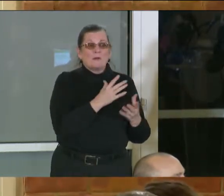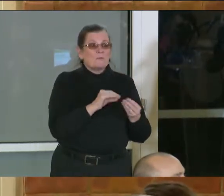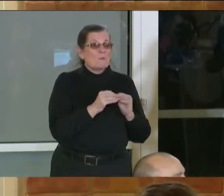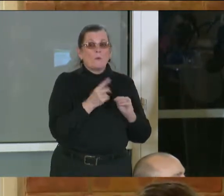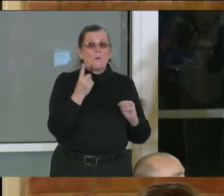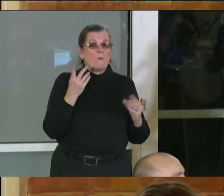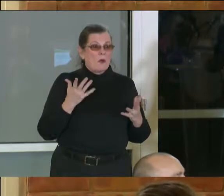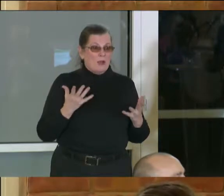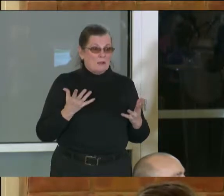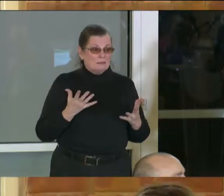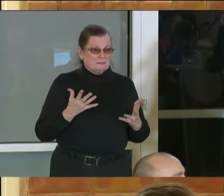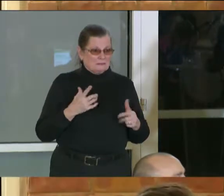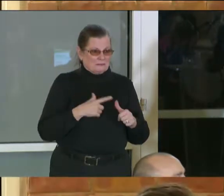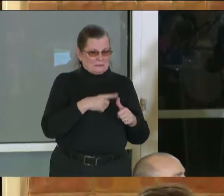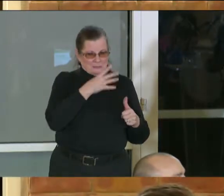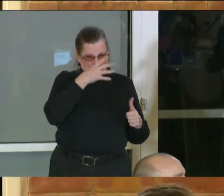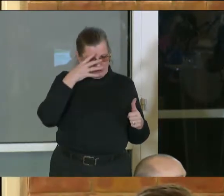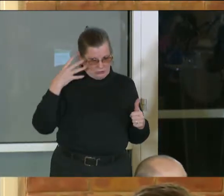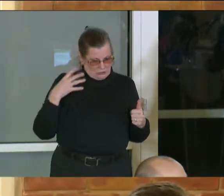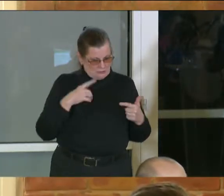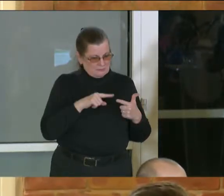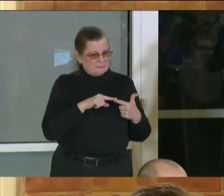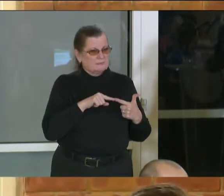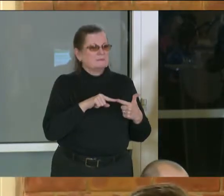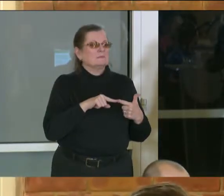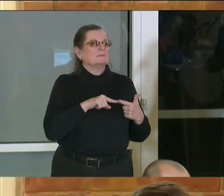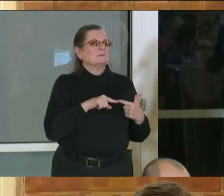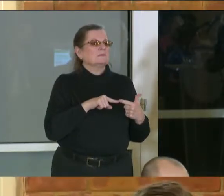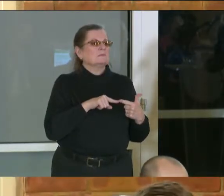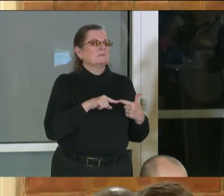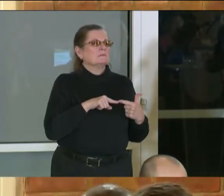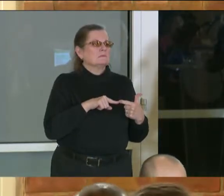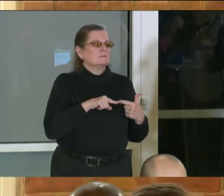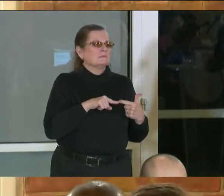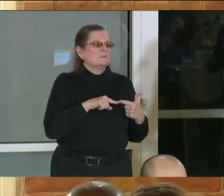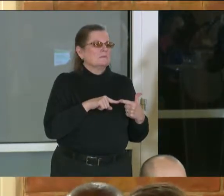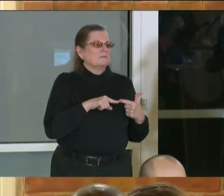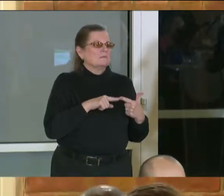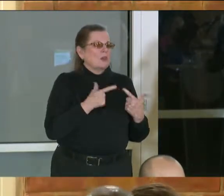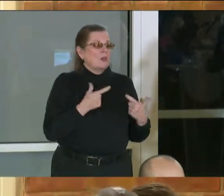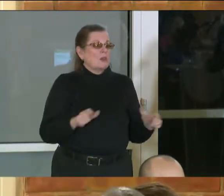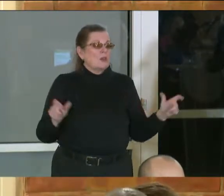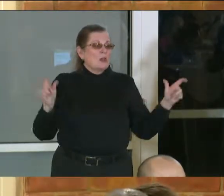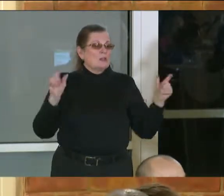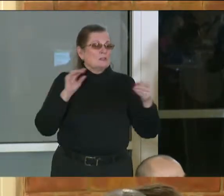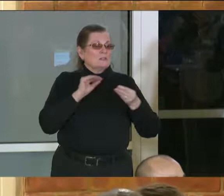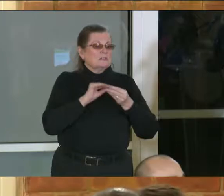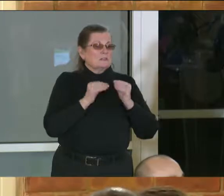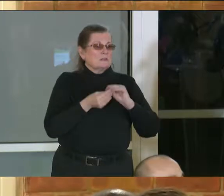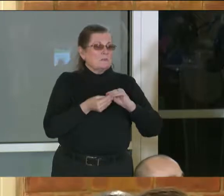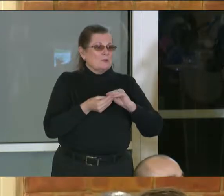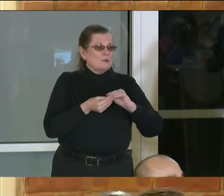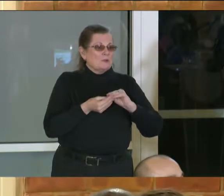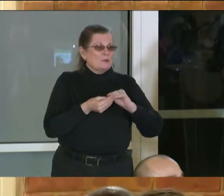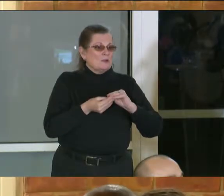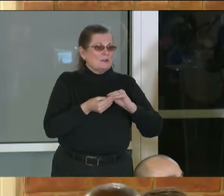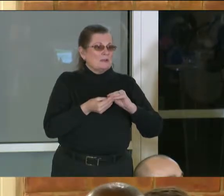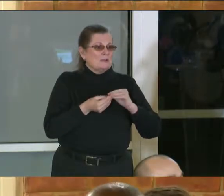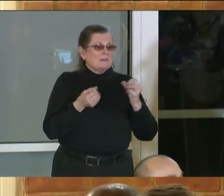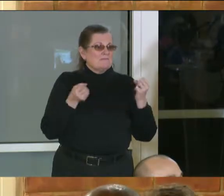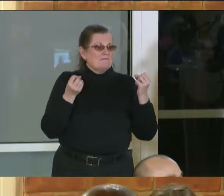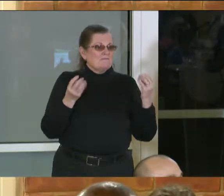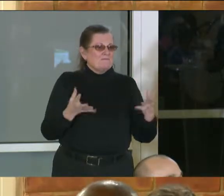is on immigrations. A large number of our undocumented residents